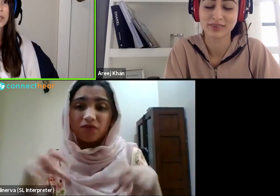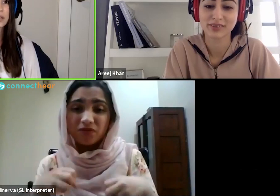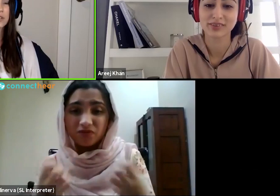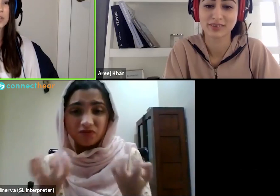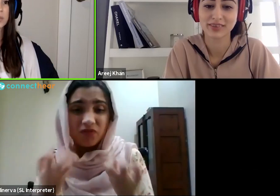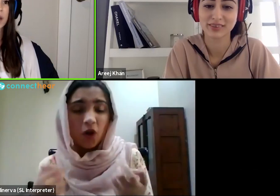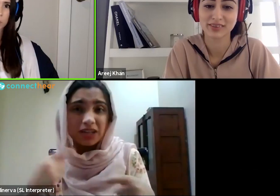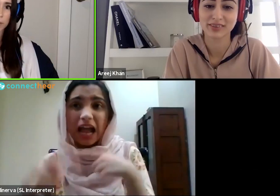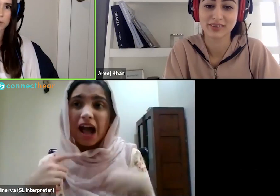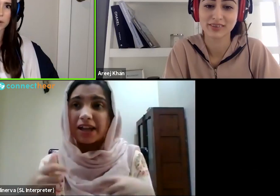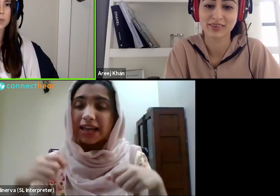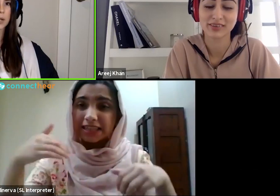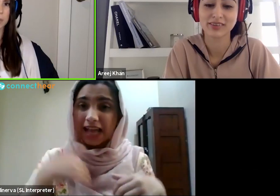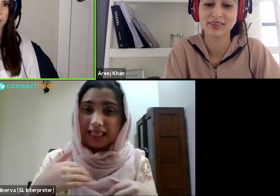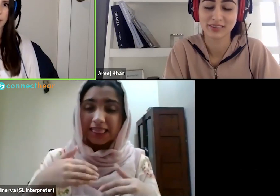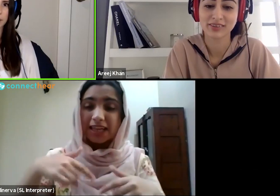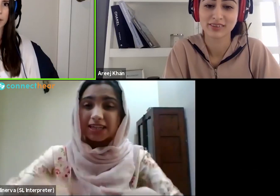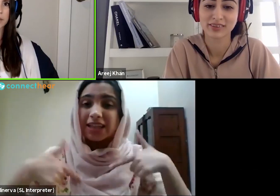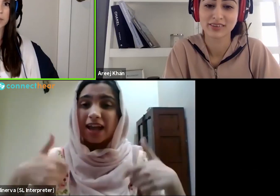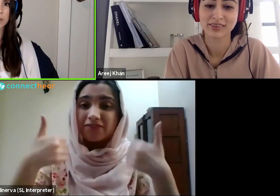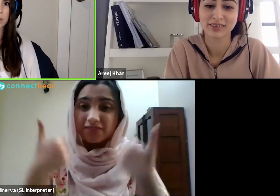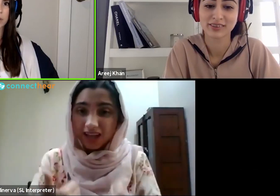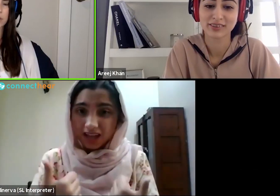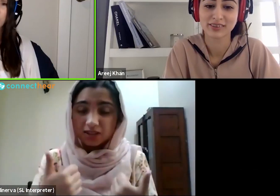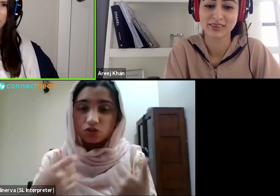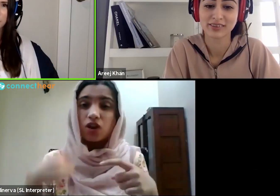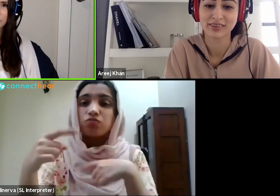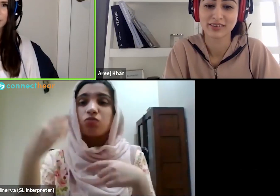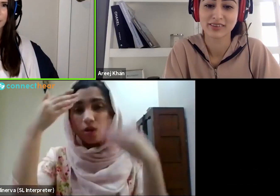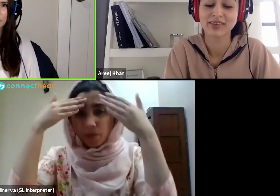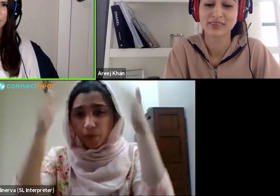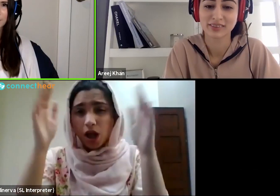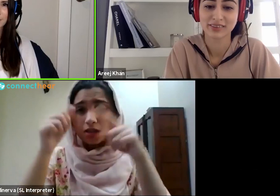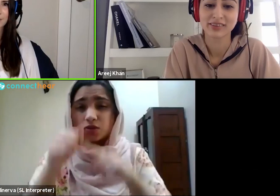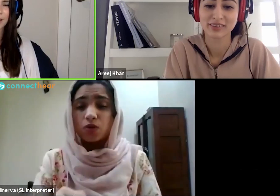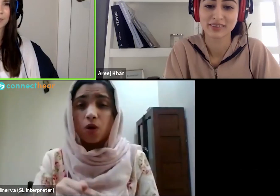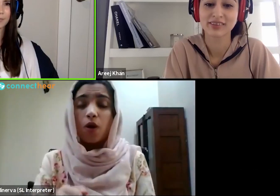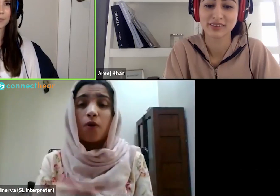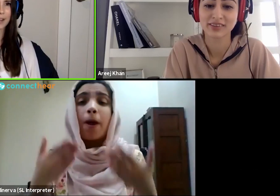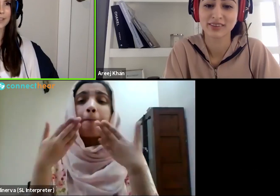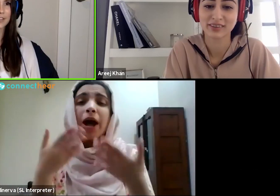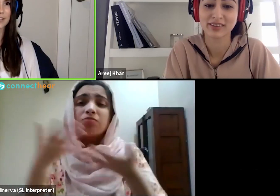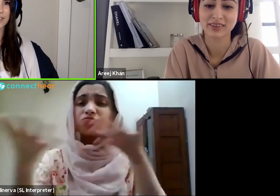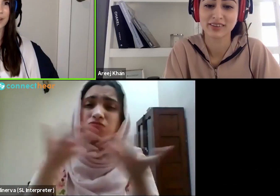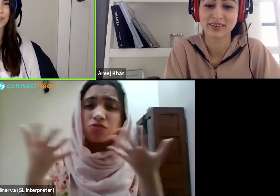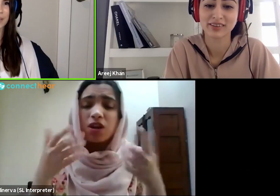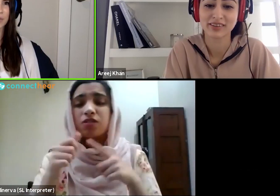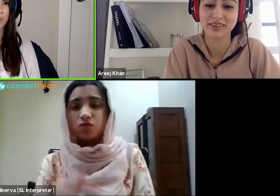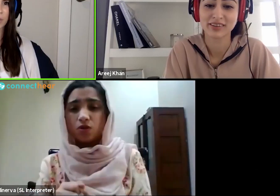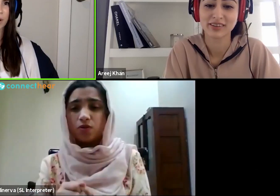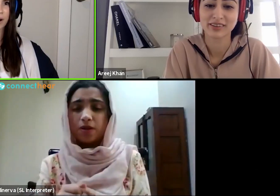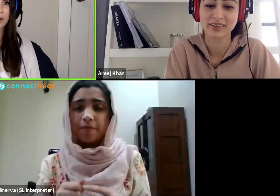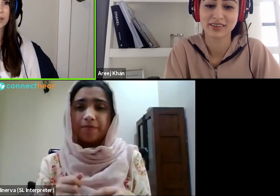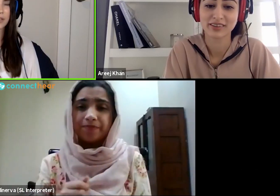willing to be open and to be open-minded and to be willing to grow together. That makes sense. And I think there's nothing that drives